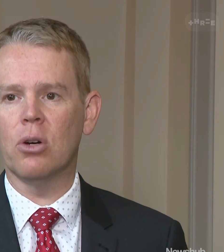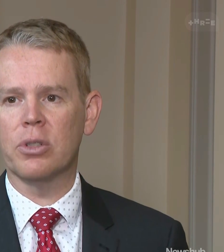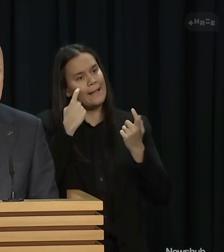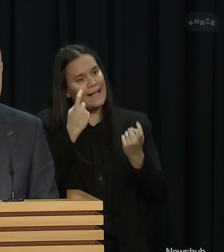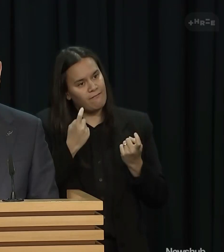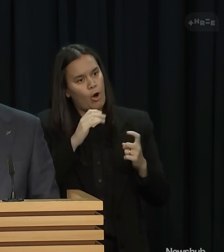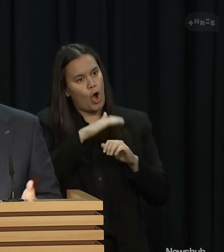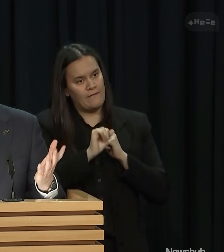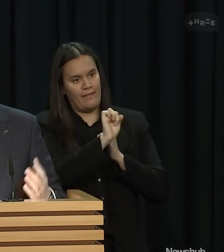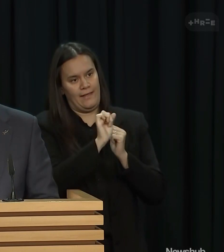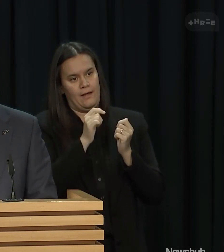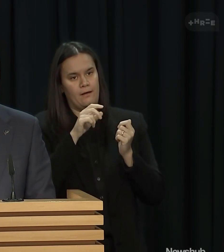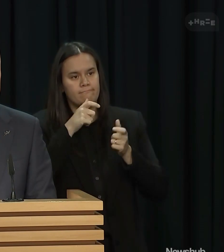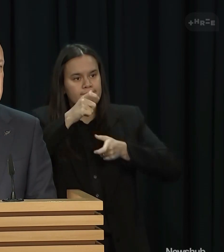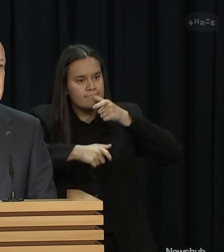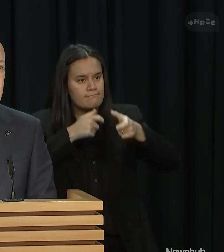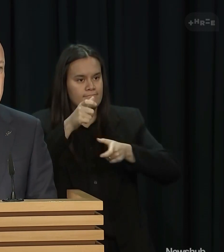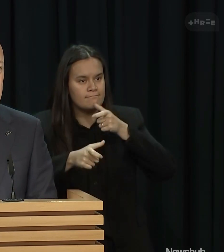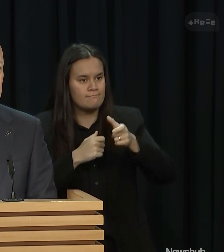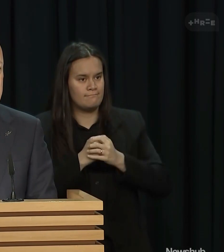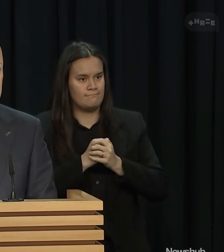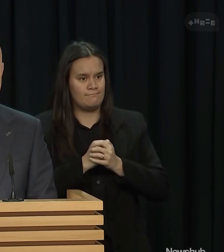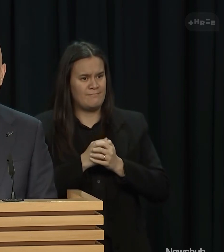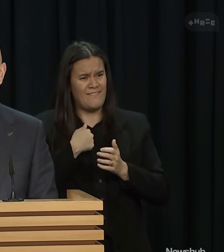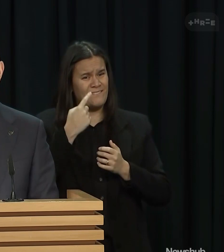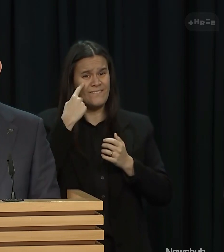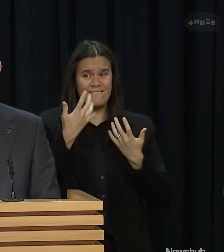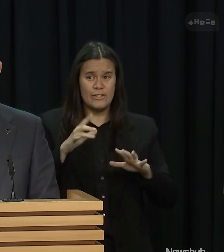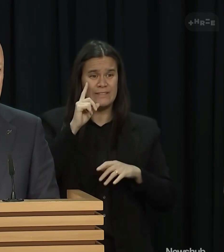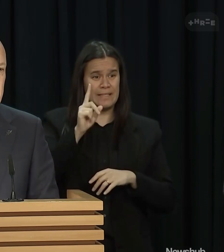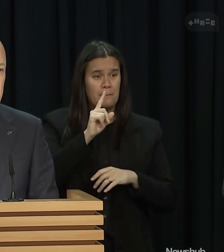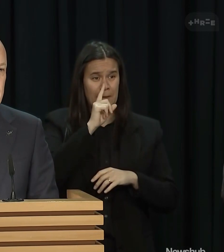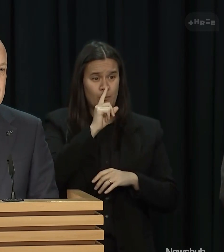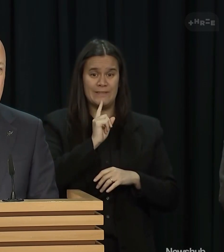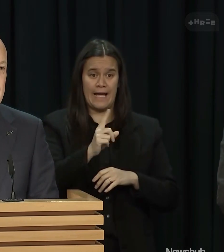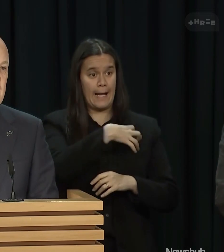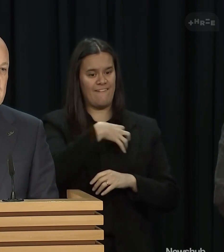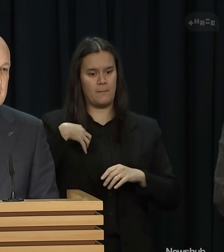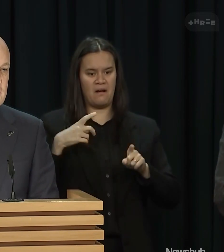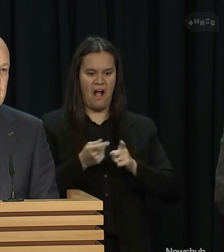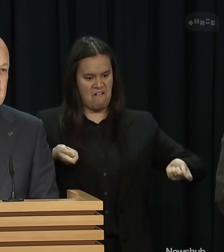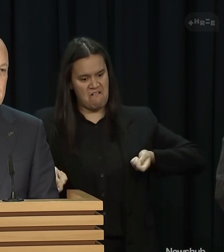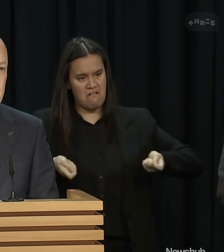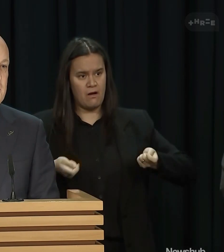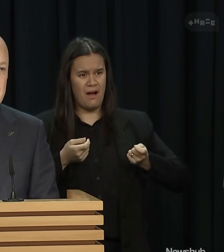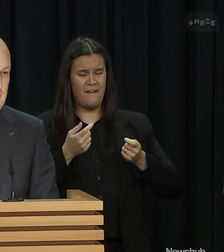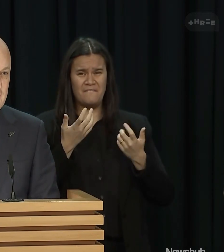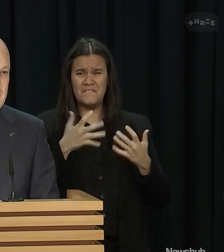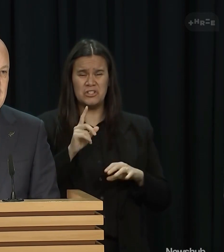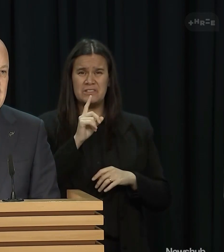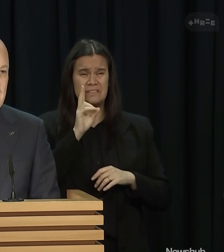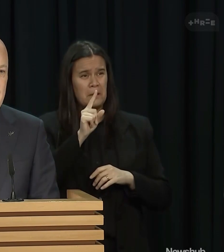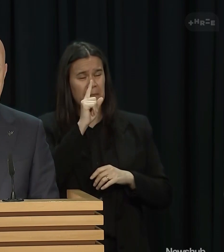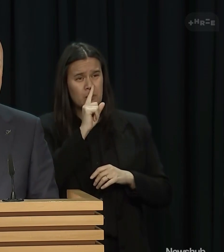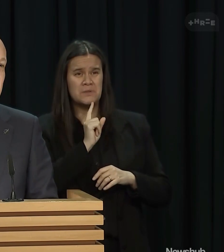that you hold. I've seen Chris Hipkins refer to our government as a dictatorship. I've seen, the Māori Party refer to us as white supremacists who have got some sort of genocide